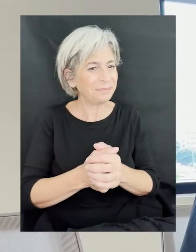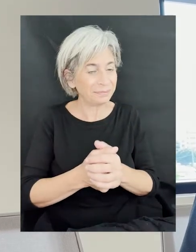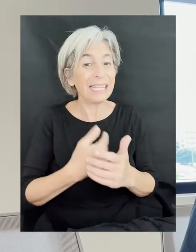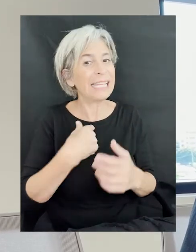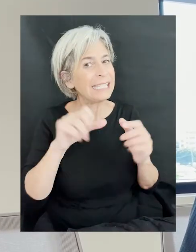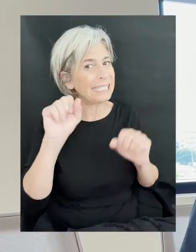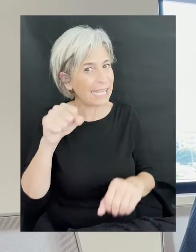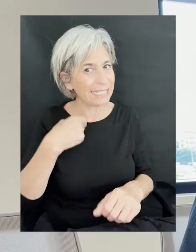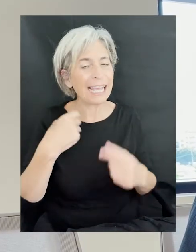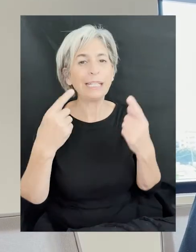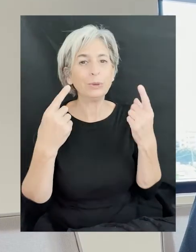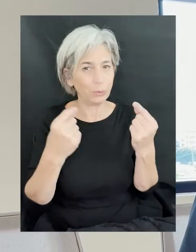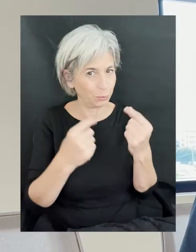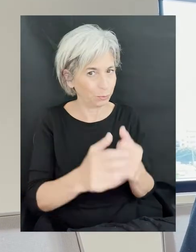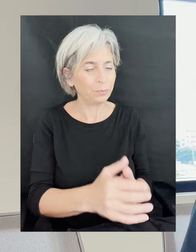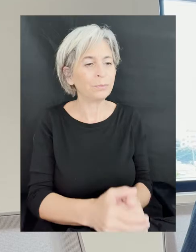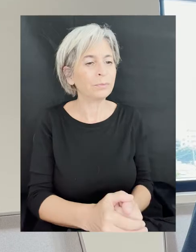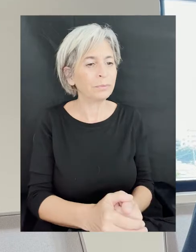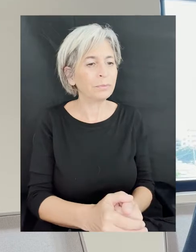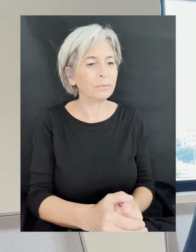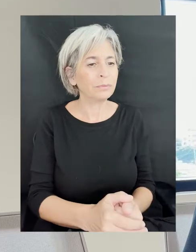I do.